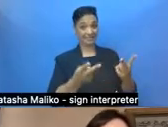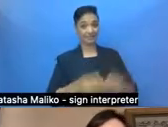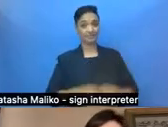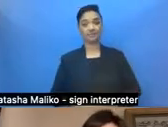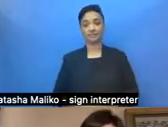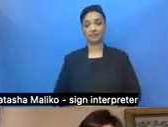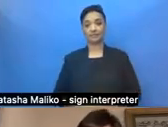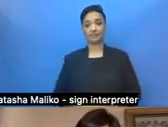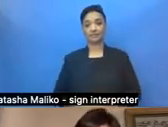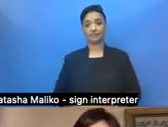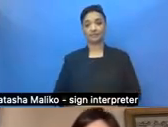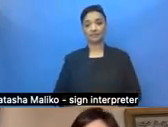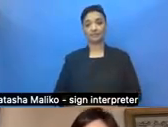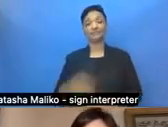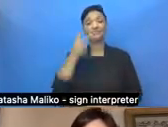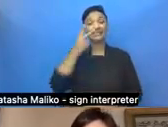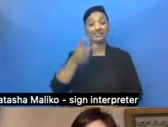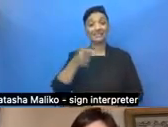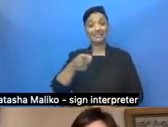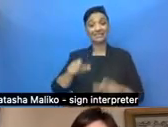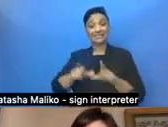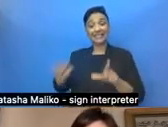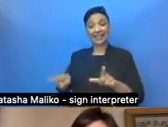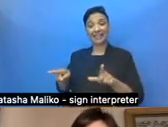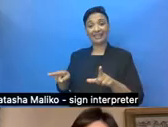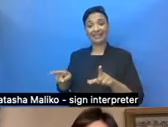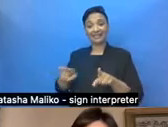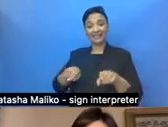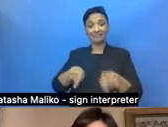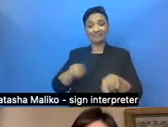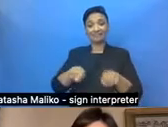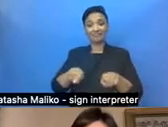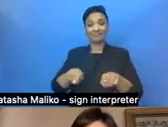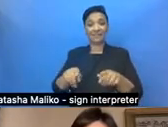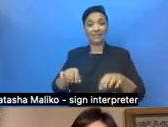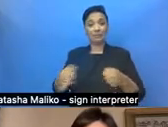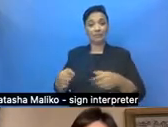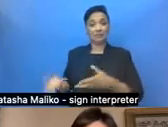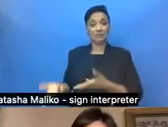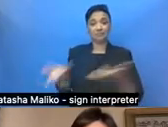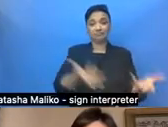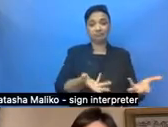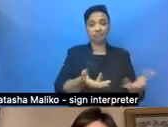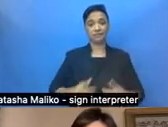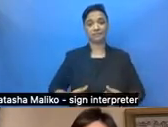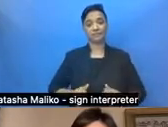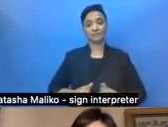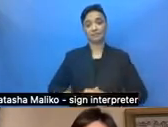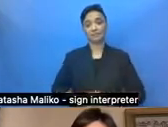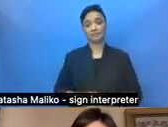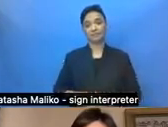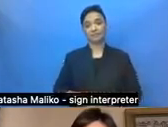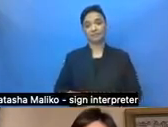those legs. She picked the kid up and his legs did not move at all. Years. Scoliosis,